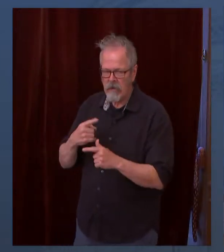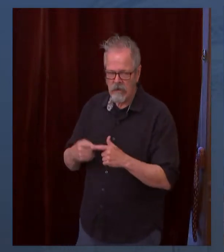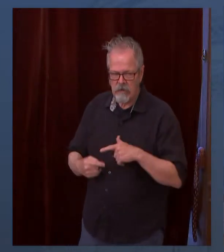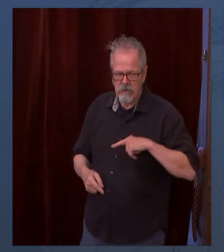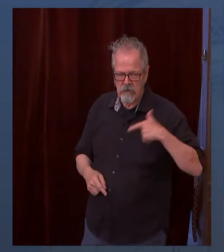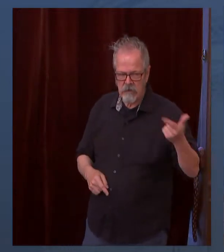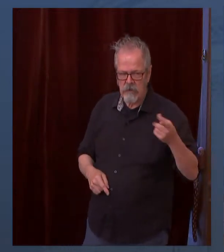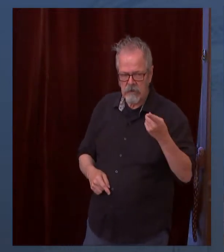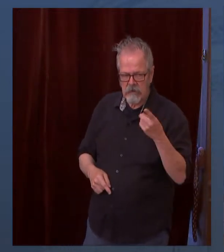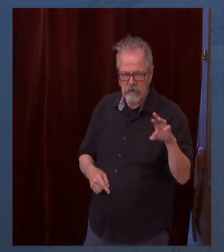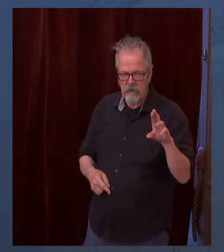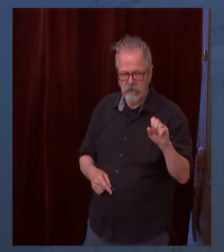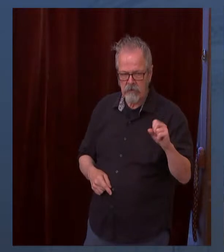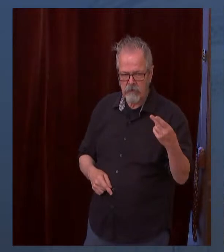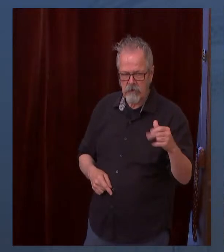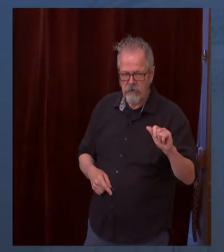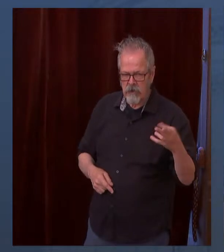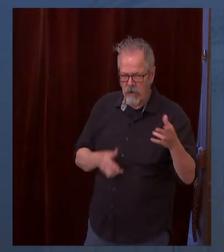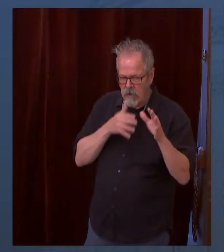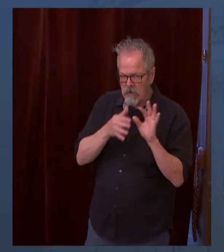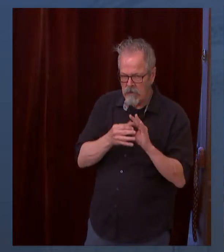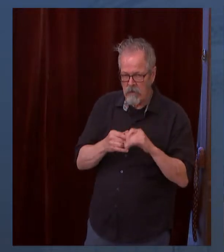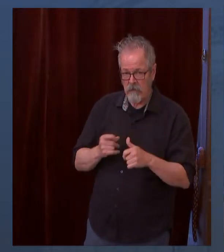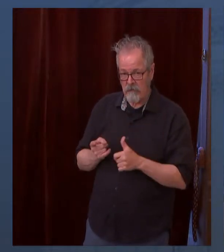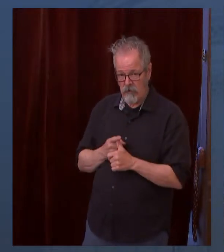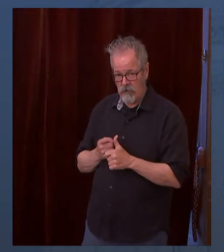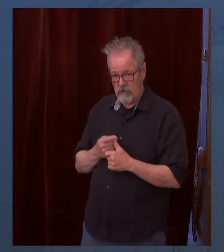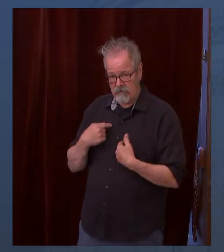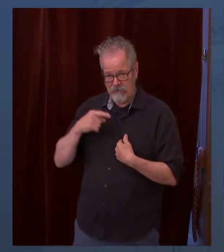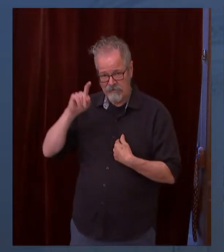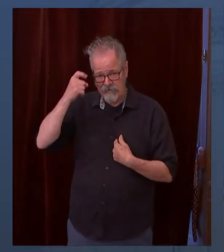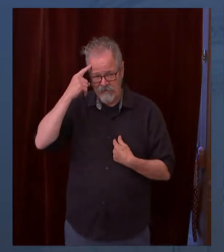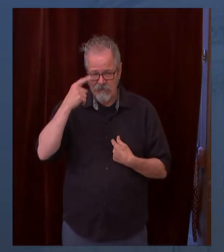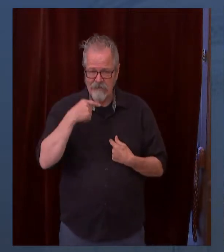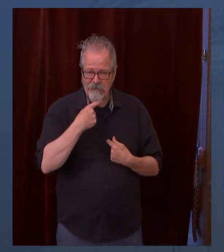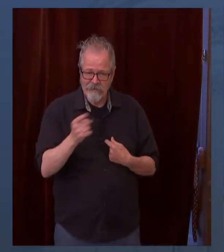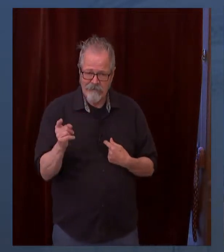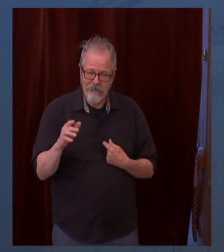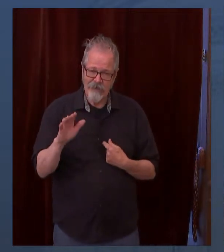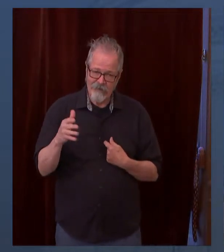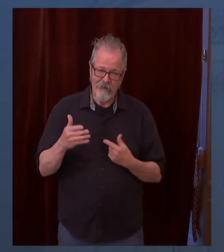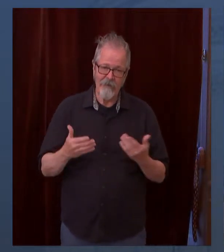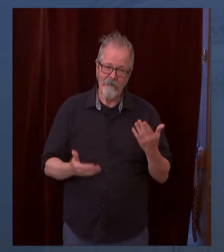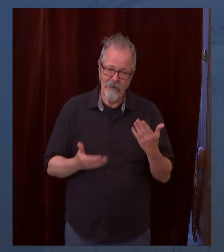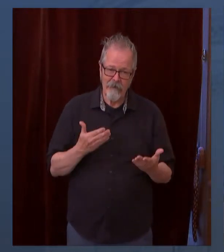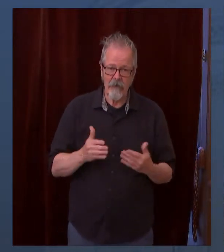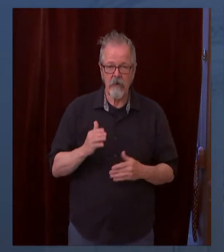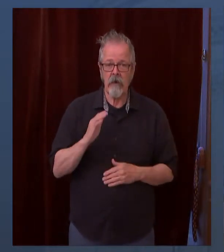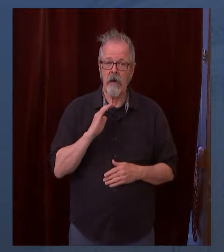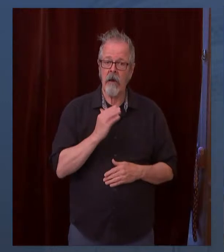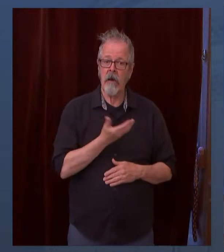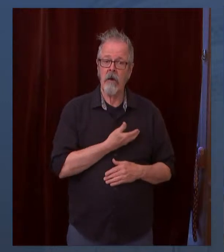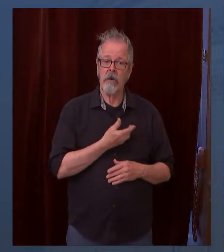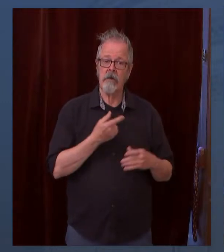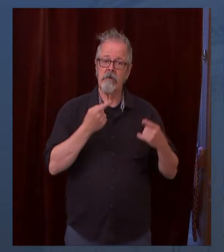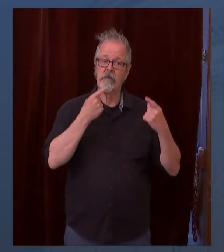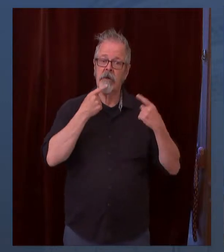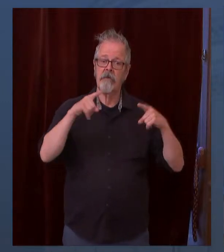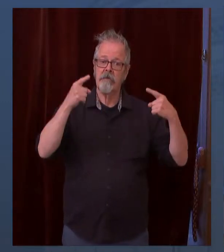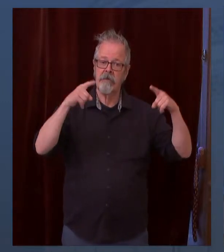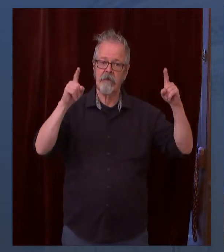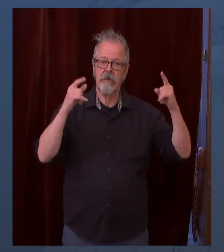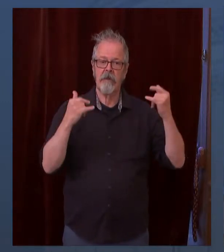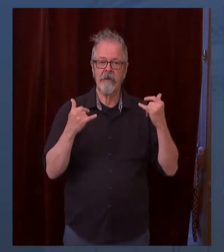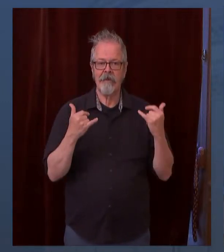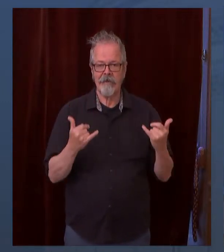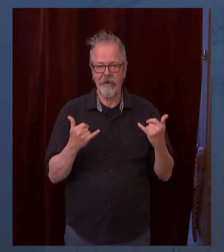own success. And what I mean by that is that we have been very, very successful keeping our numbers down,